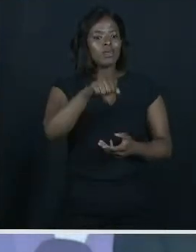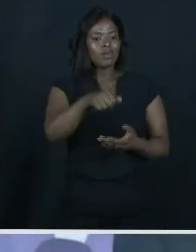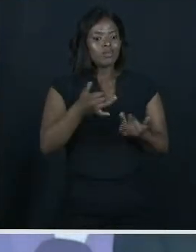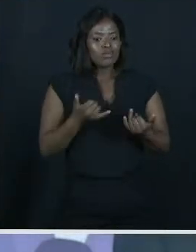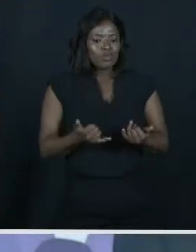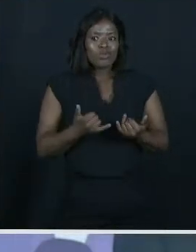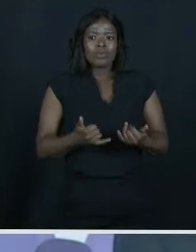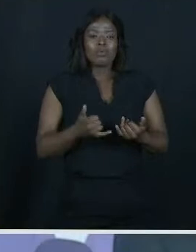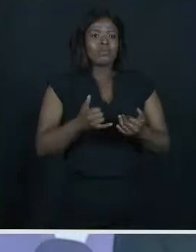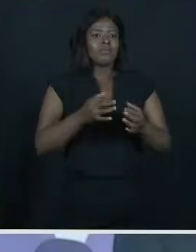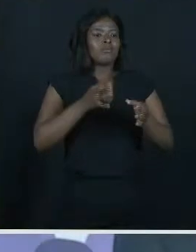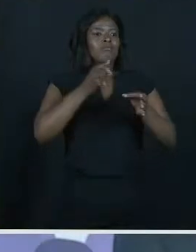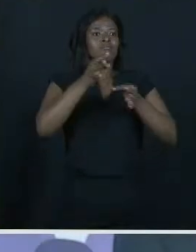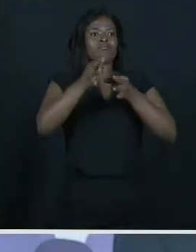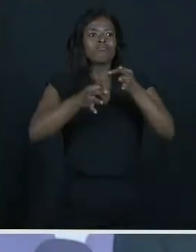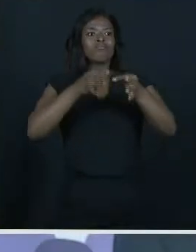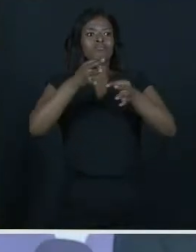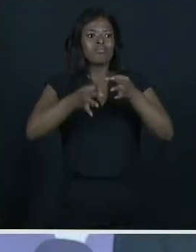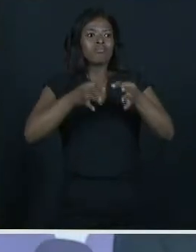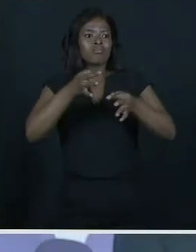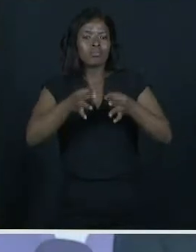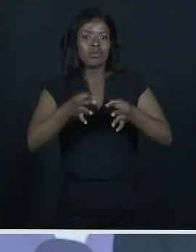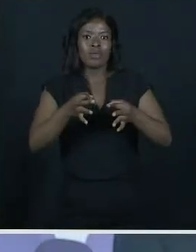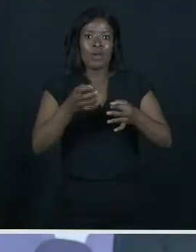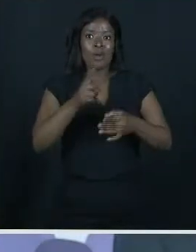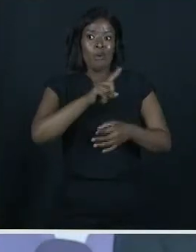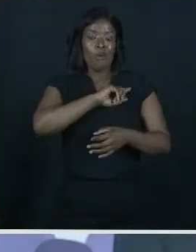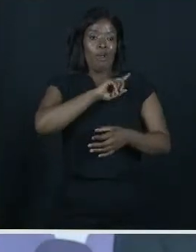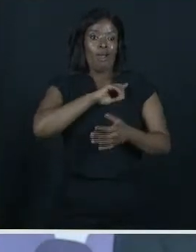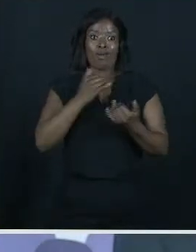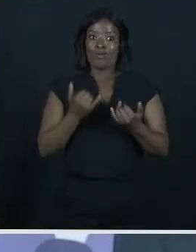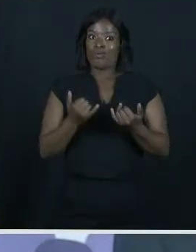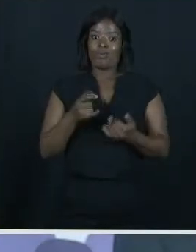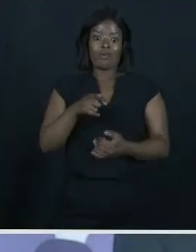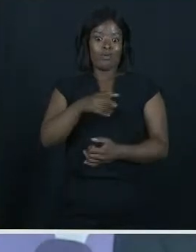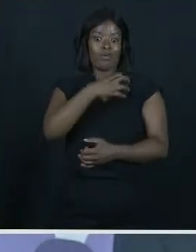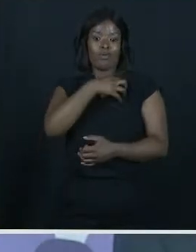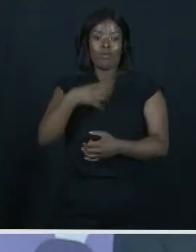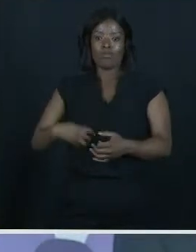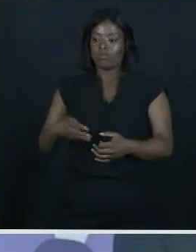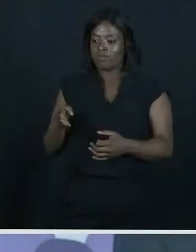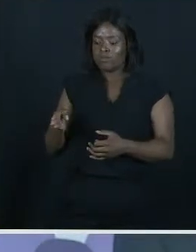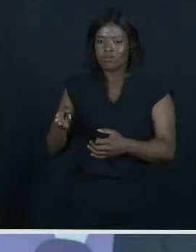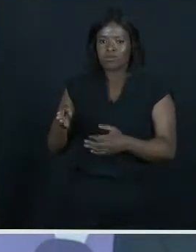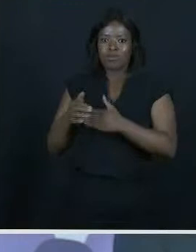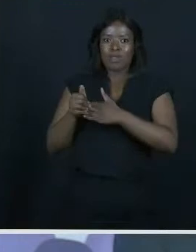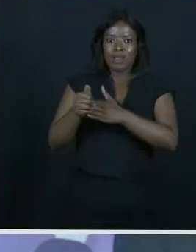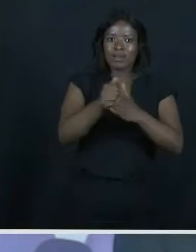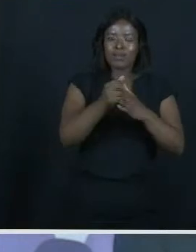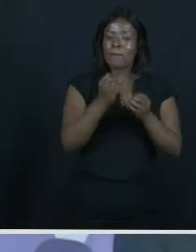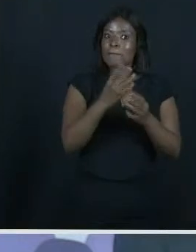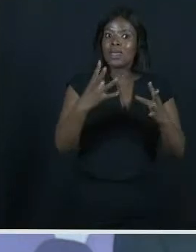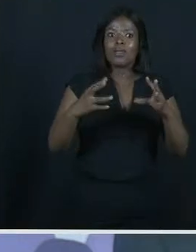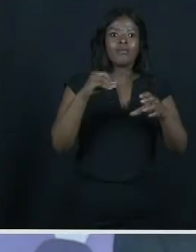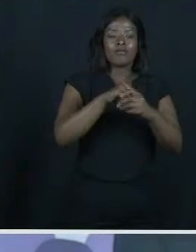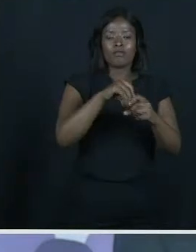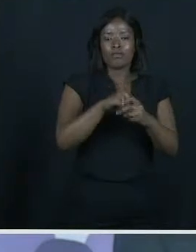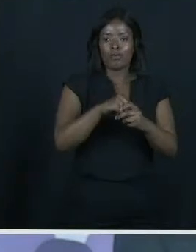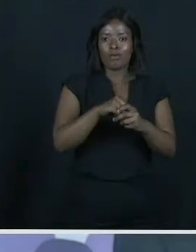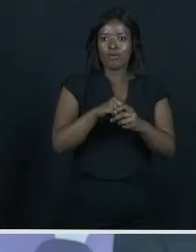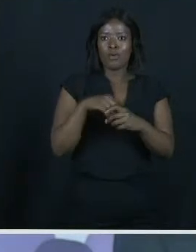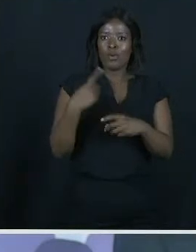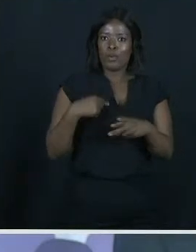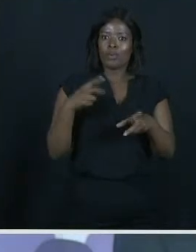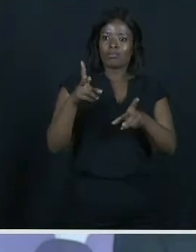said landed in the right ears today, because leadership isn't one person, it's all of us at all levels. So